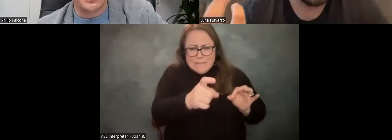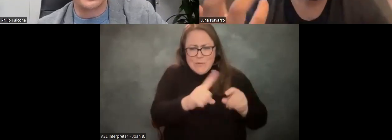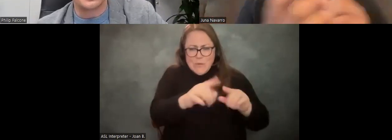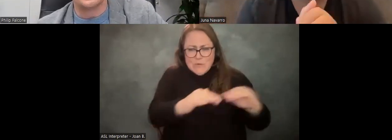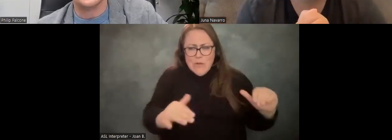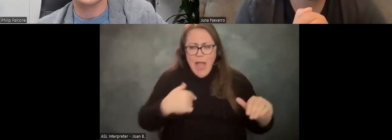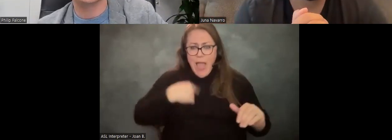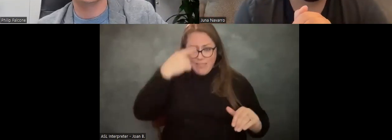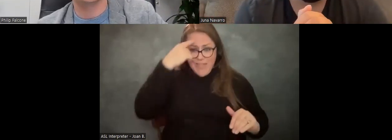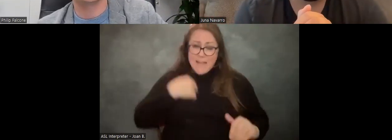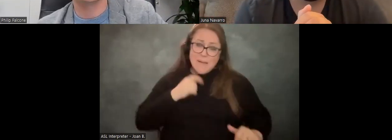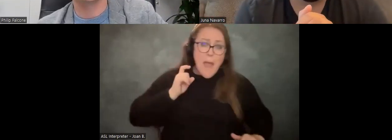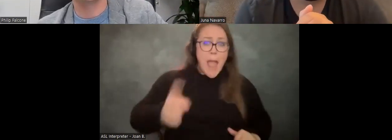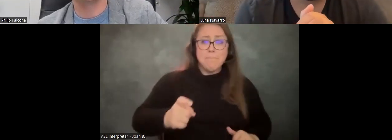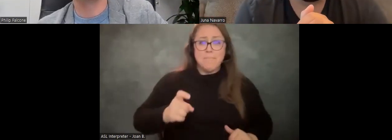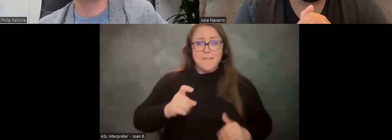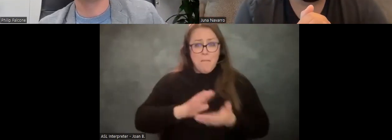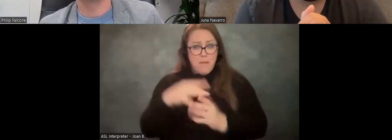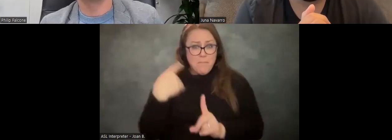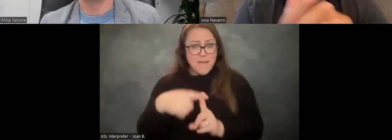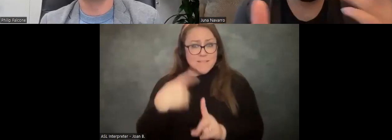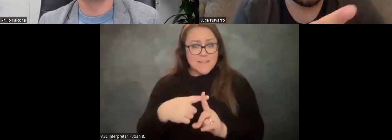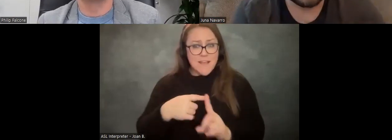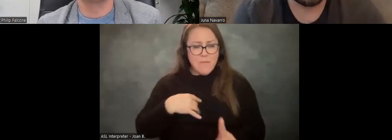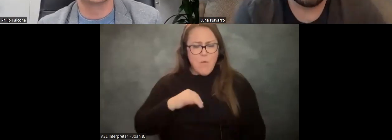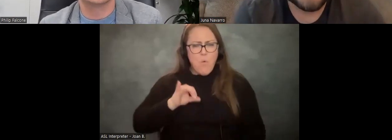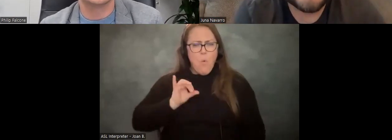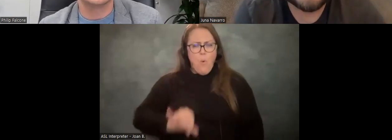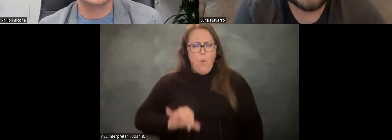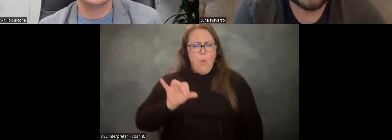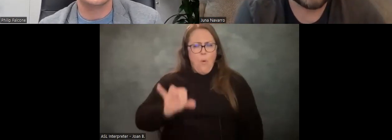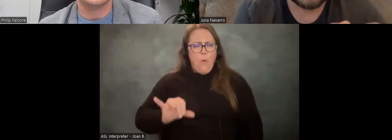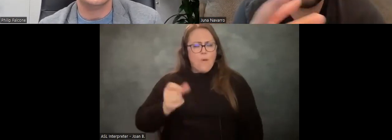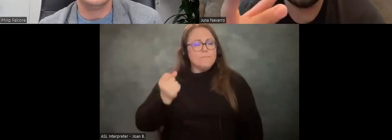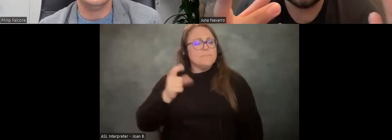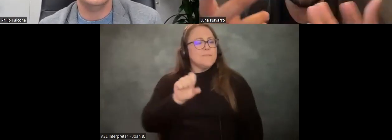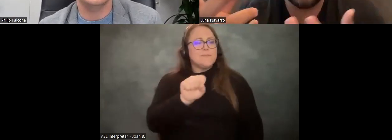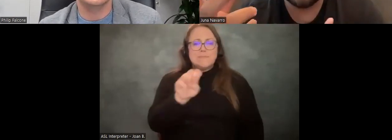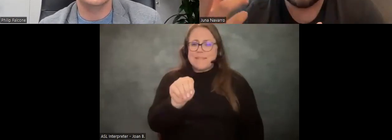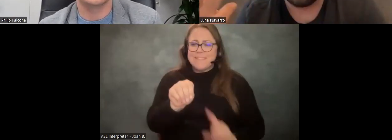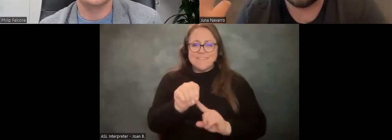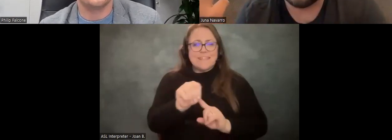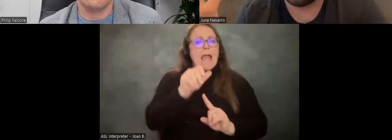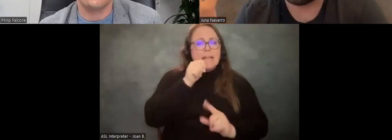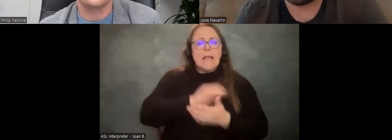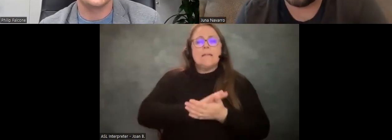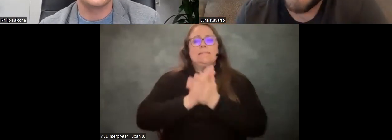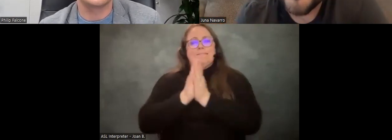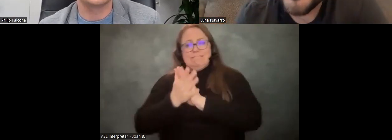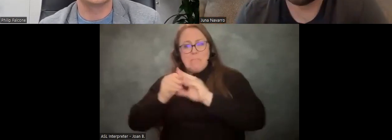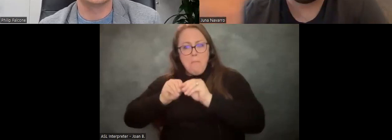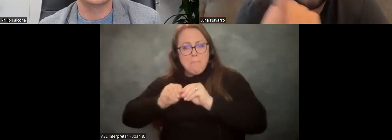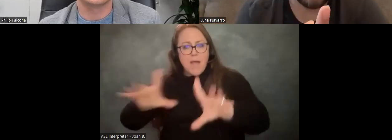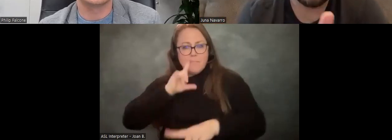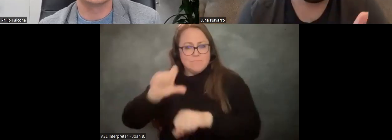a positive thing. But it was just that really social media didn't really translate very well when it came to the real